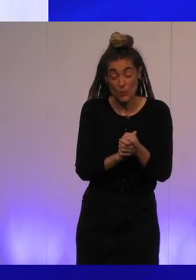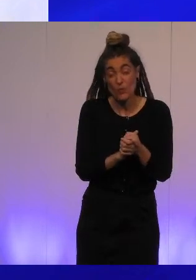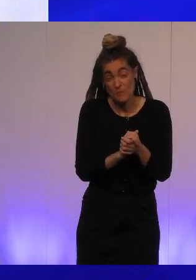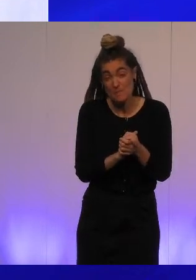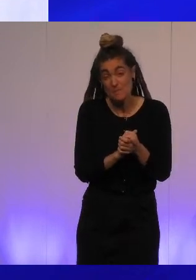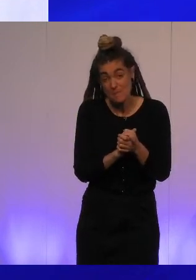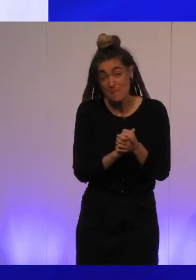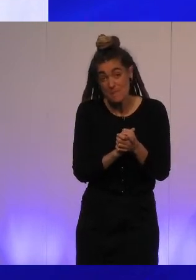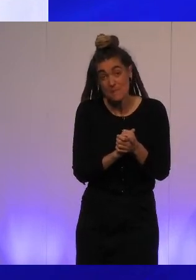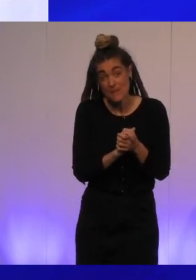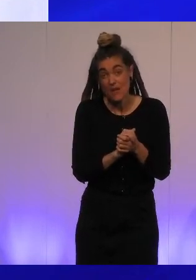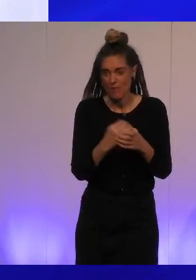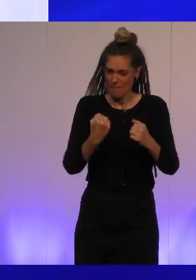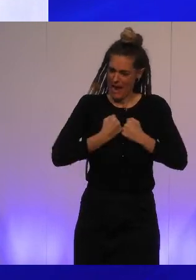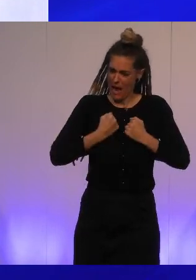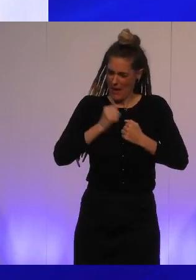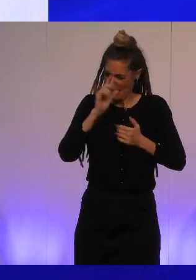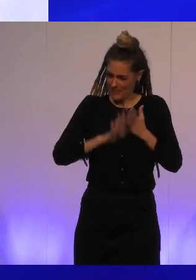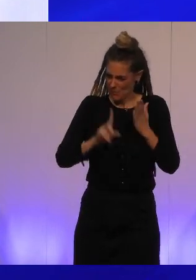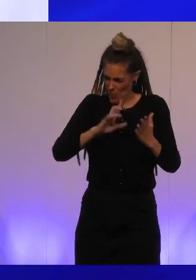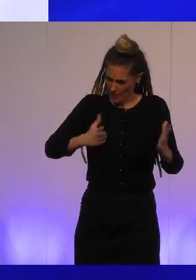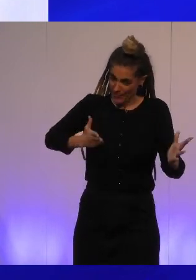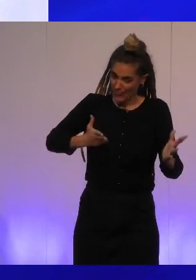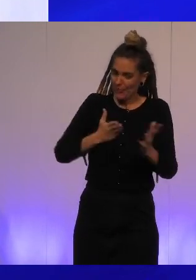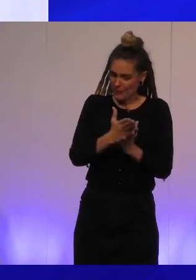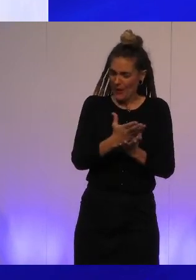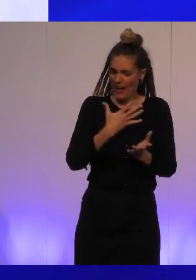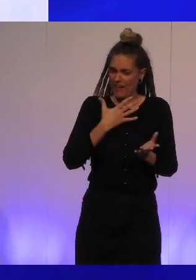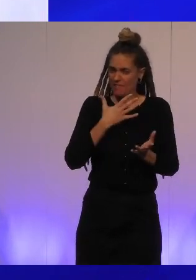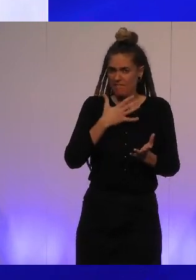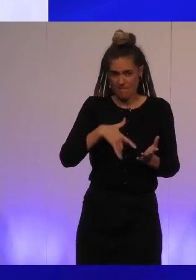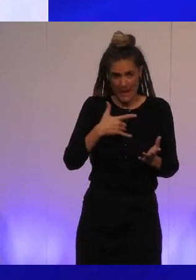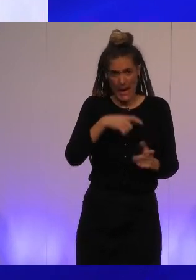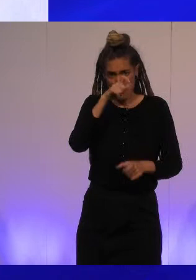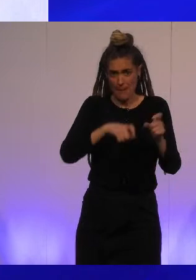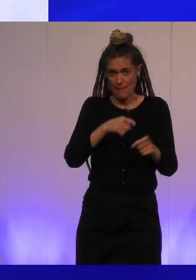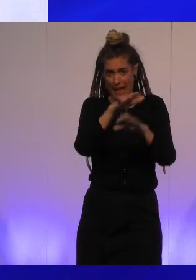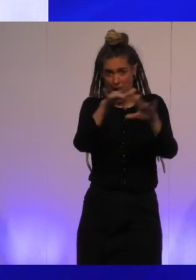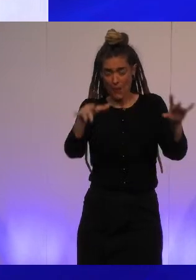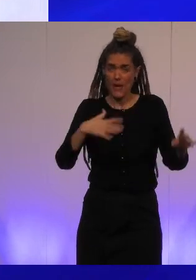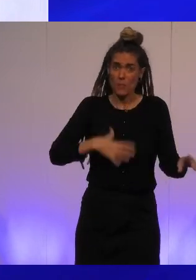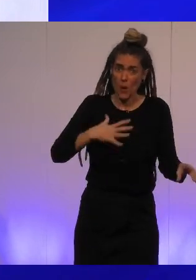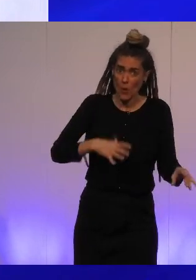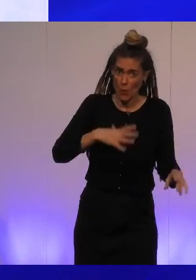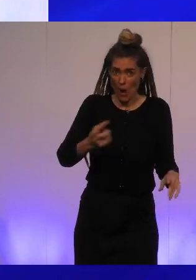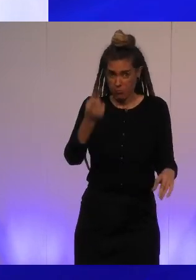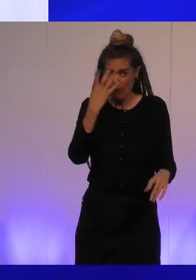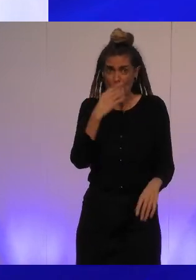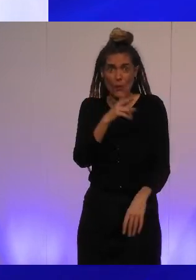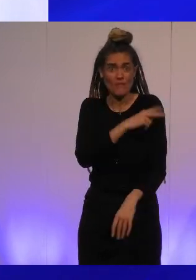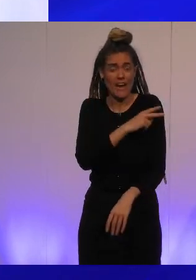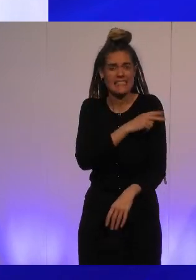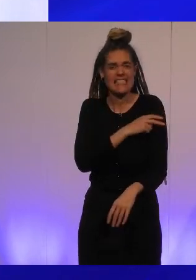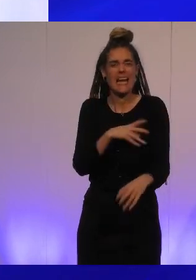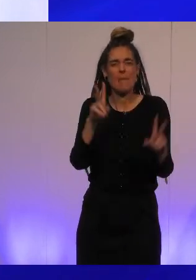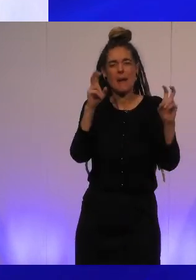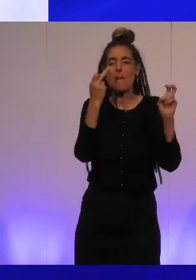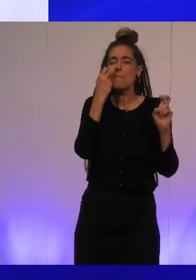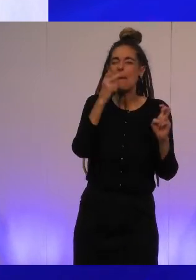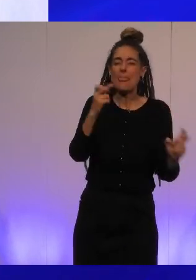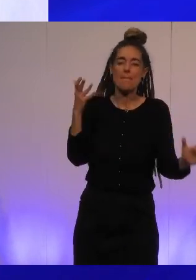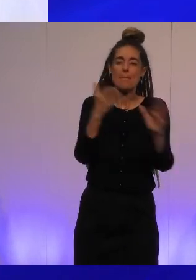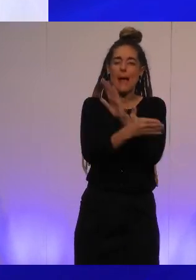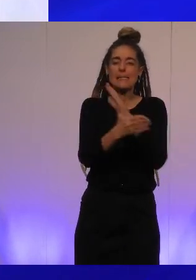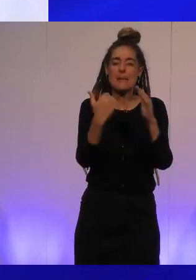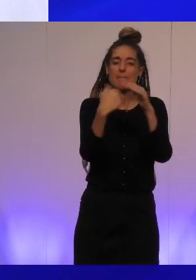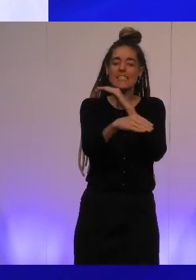had, I suspect people will want their flu vaccine. I noticed a myth-busting message out today that